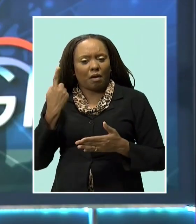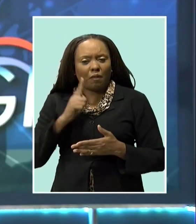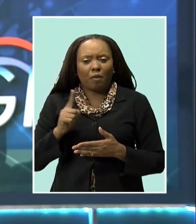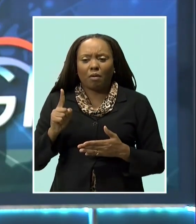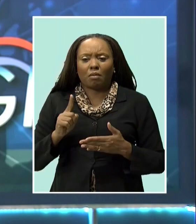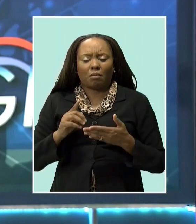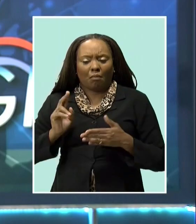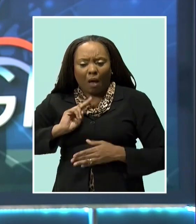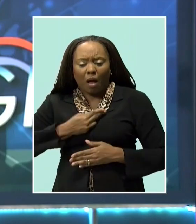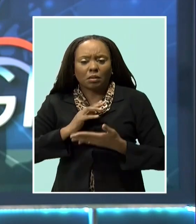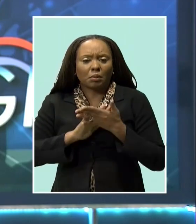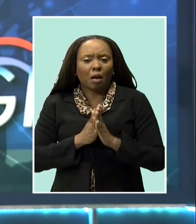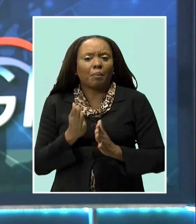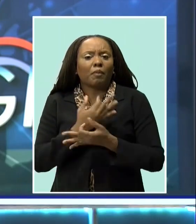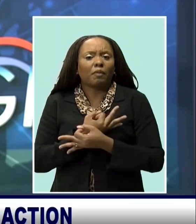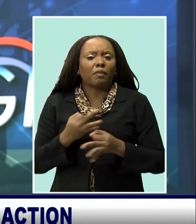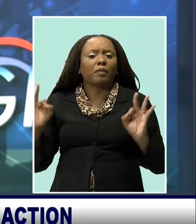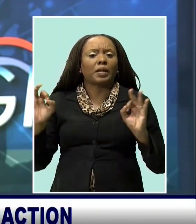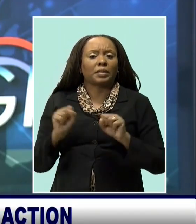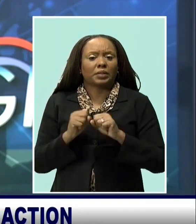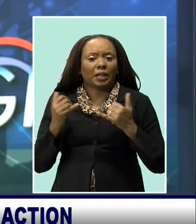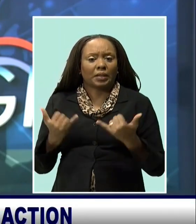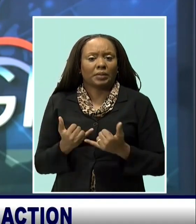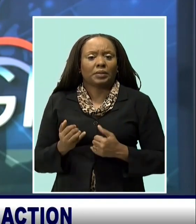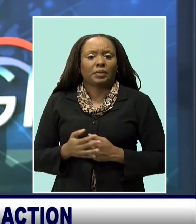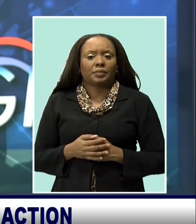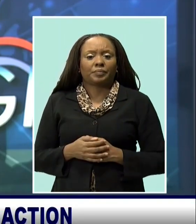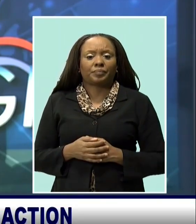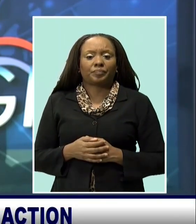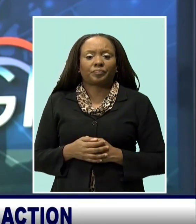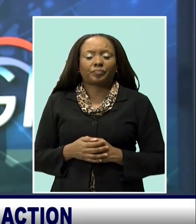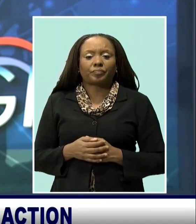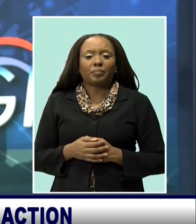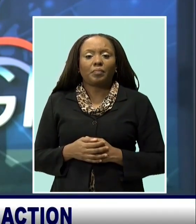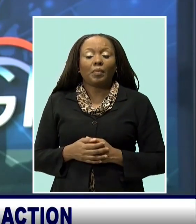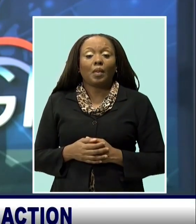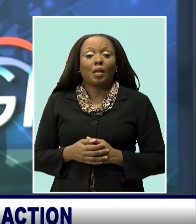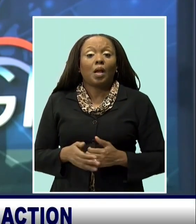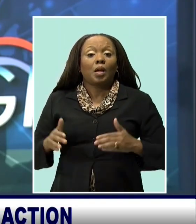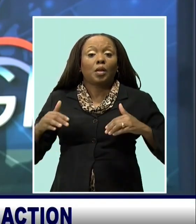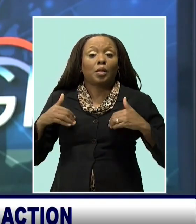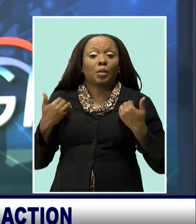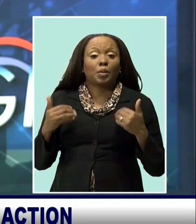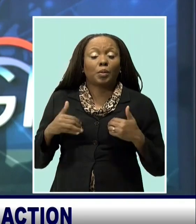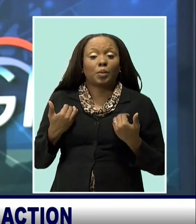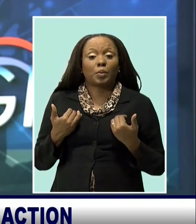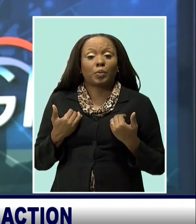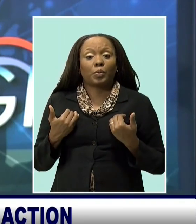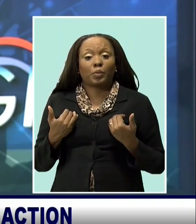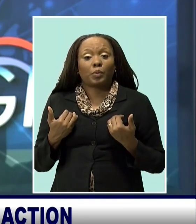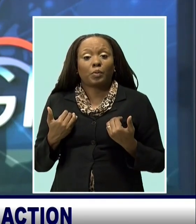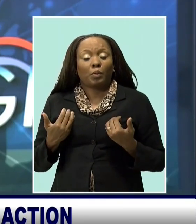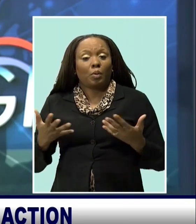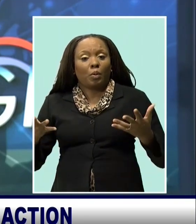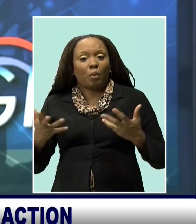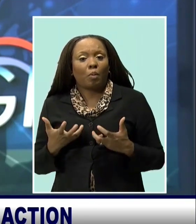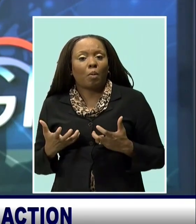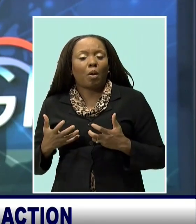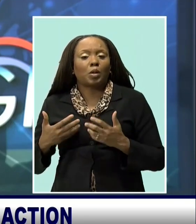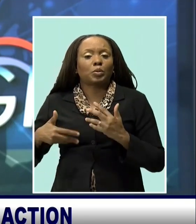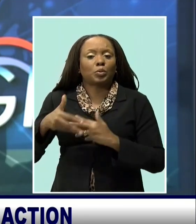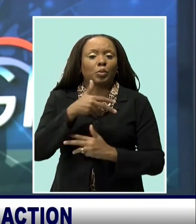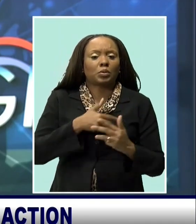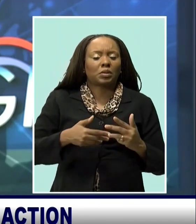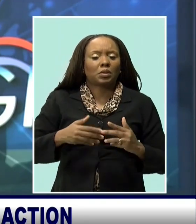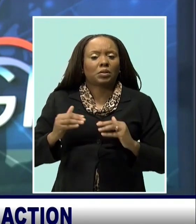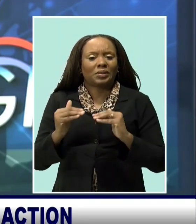of the world are united in their call for climate justice. That's the assessment from UNICEF youth advocate Ashley Lashley, who recently